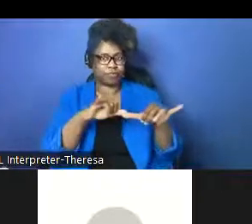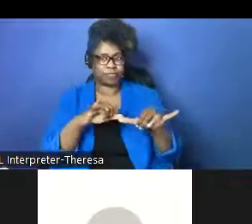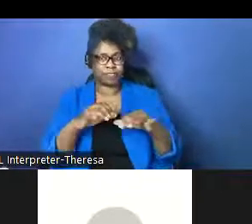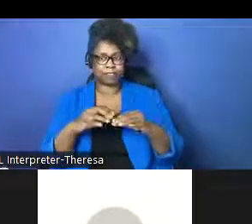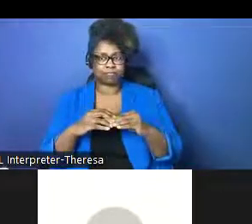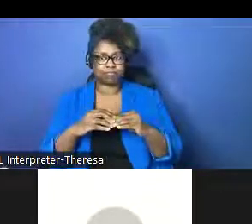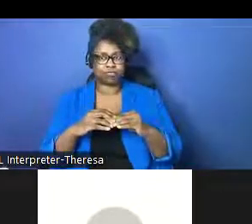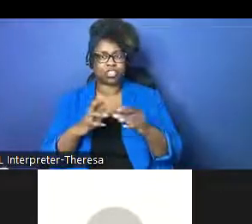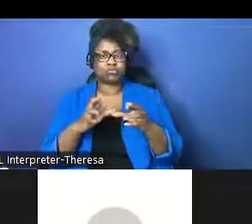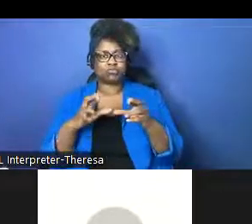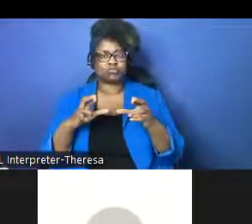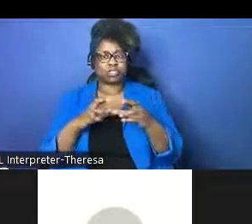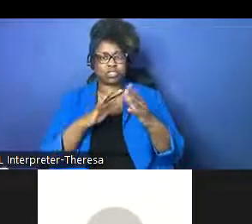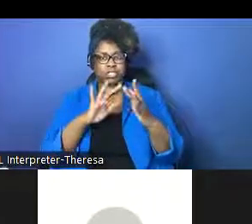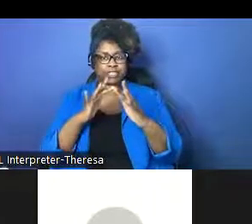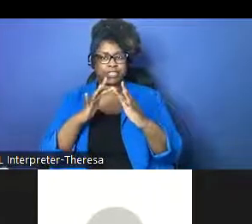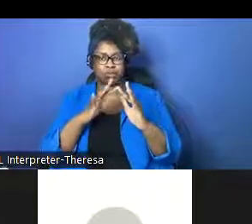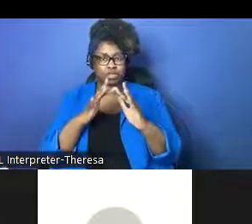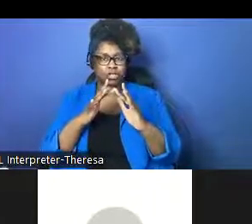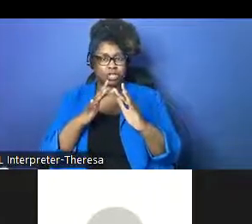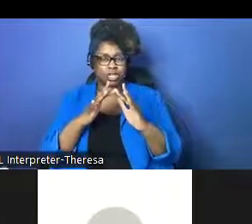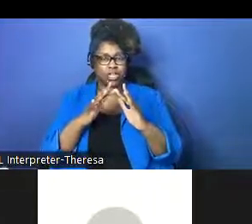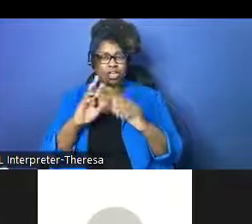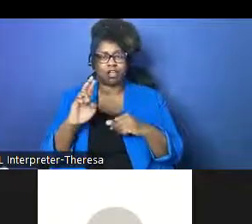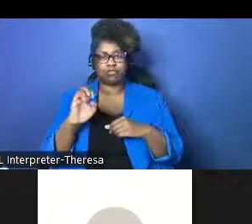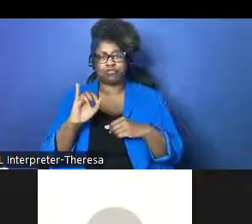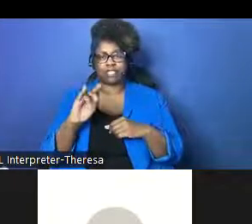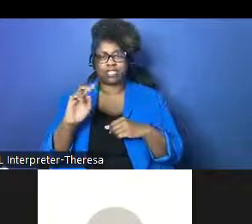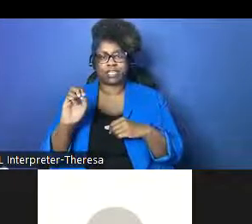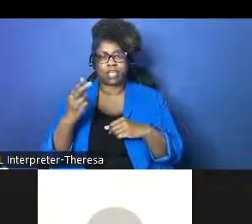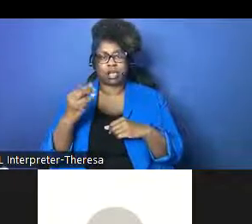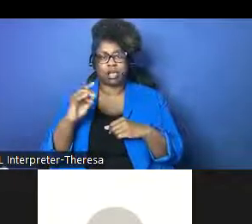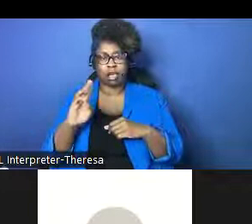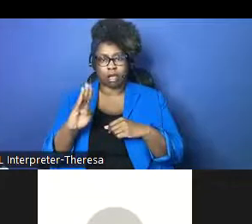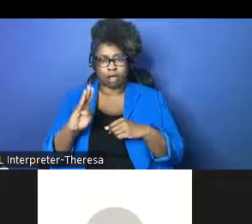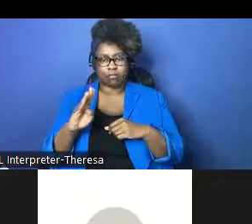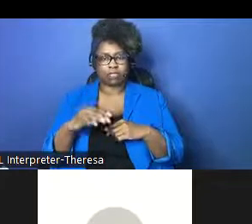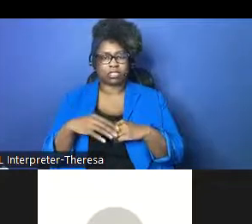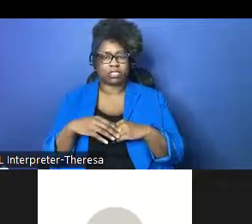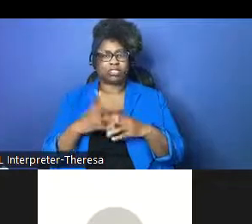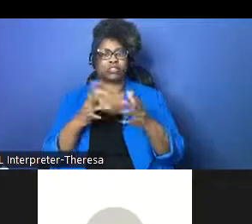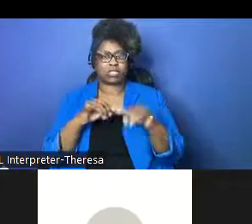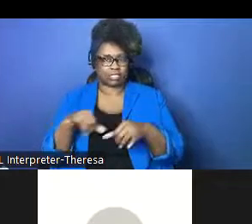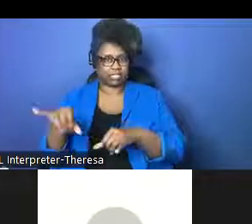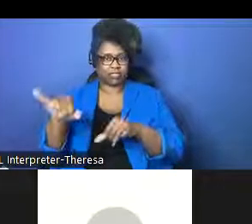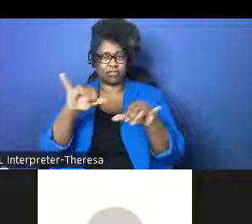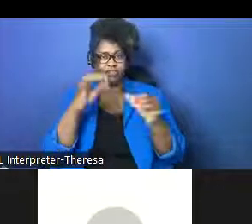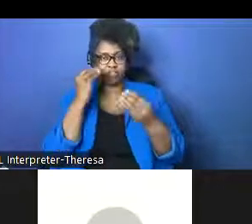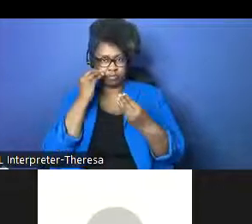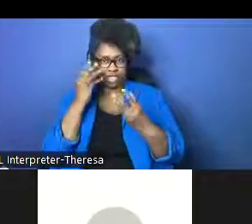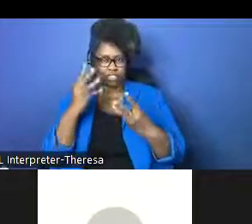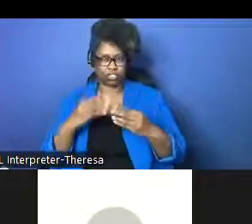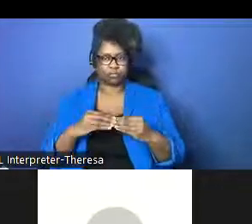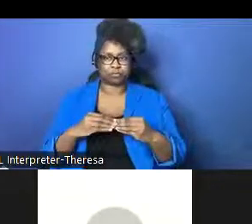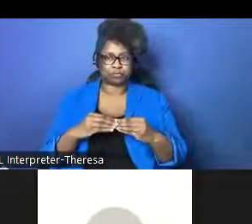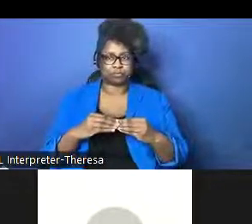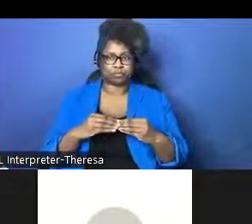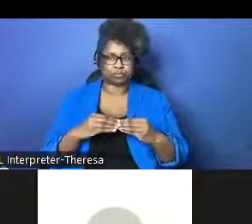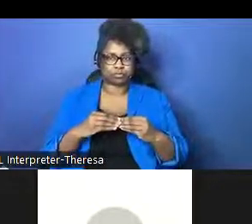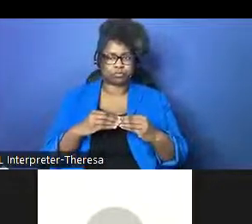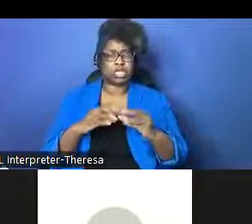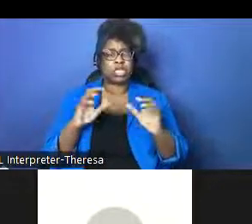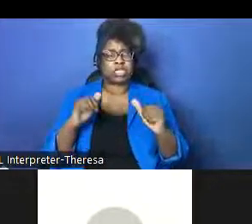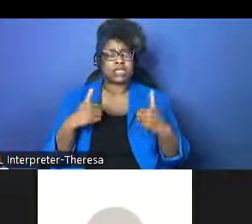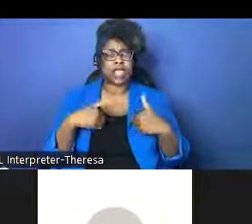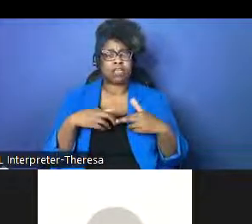a regional network of resilience hubs, again, with the same consistent information across them. There could be a